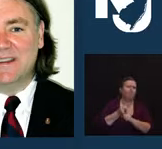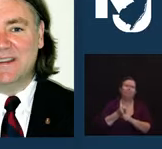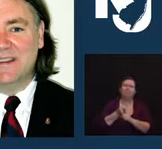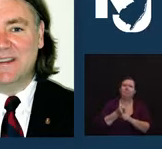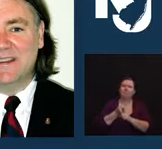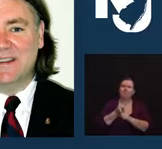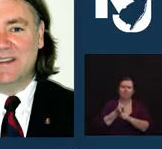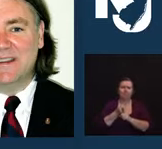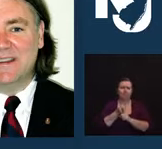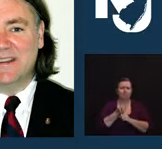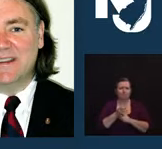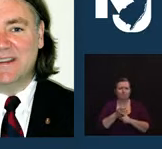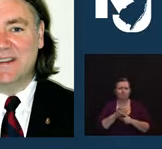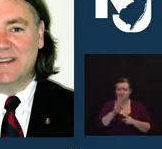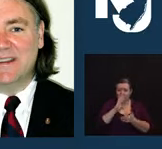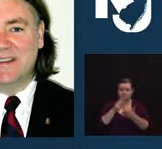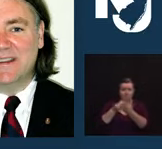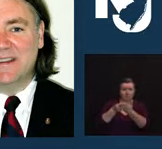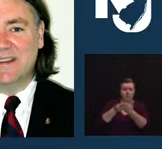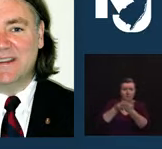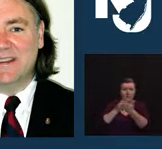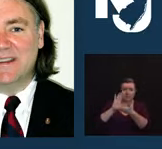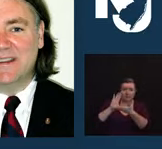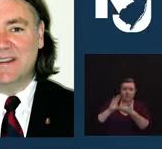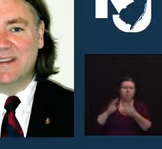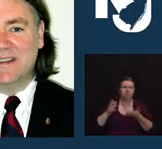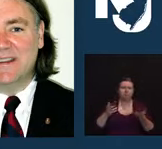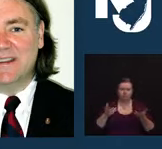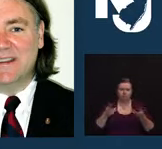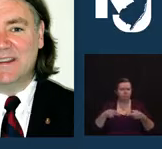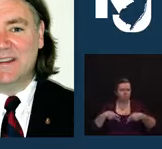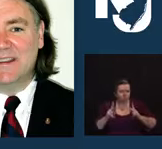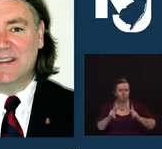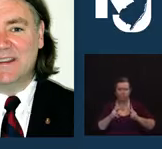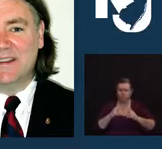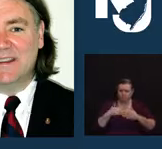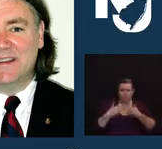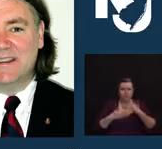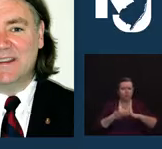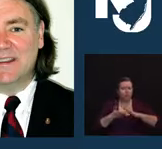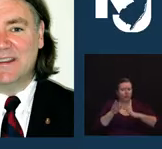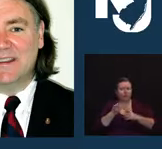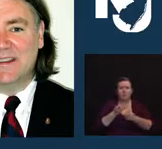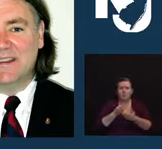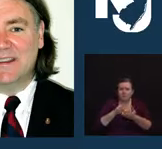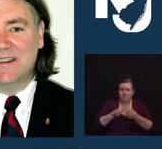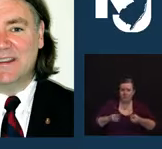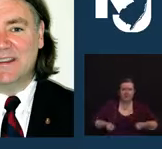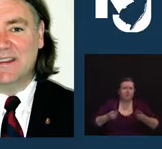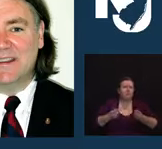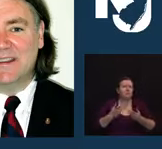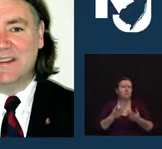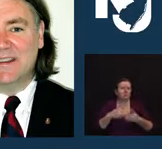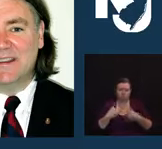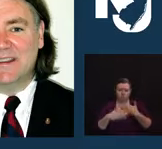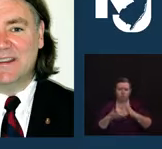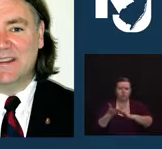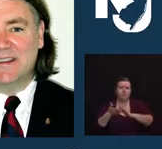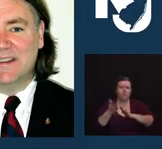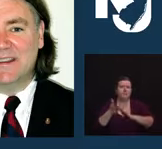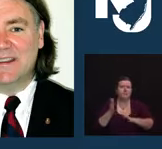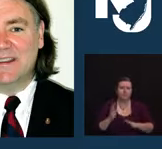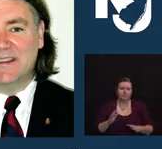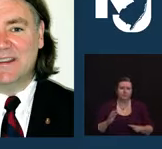his operational expenses and stay open. As we continue moving forward with reopening our economy, we